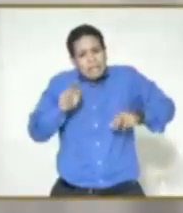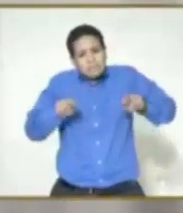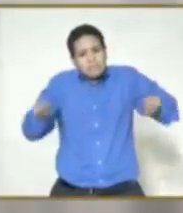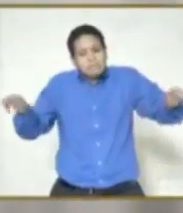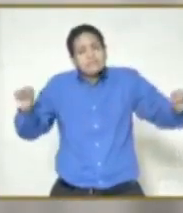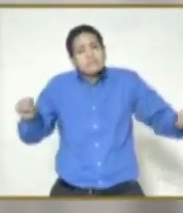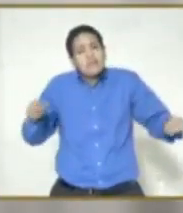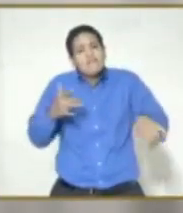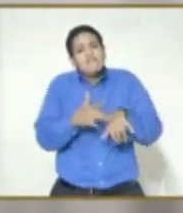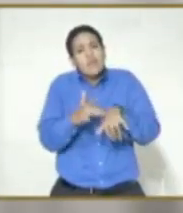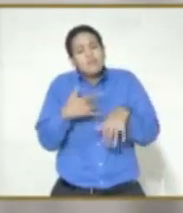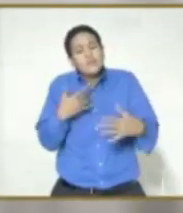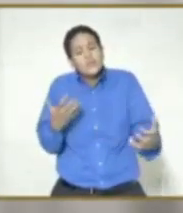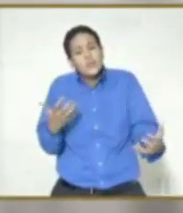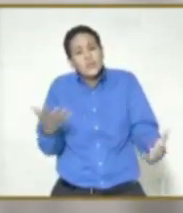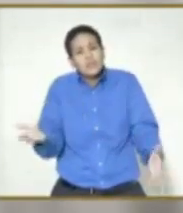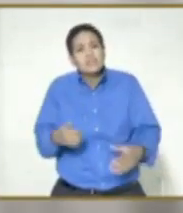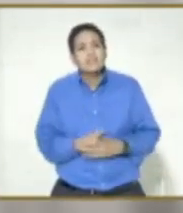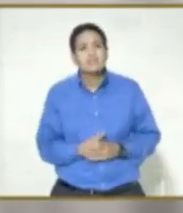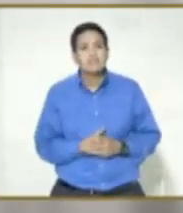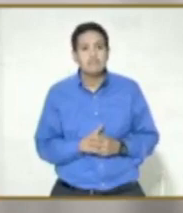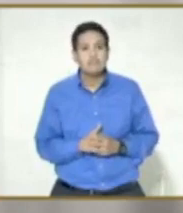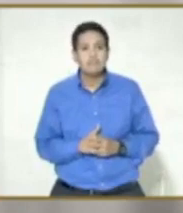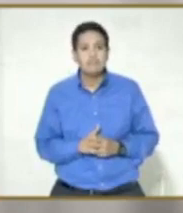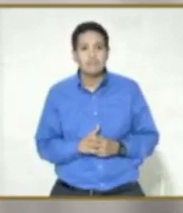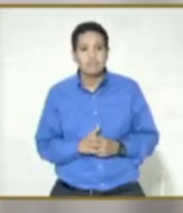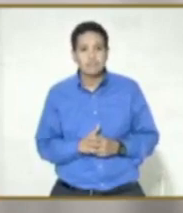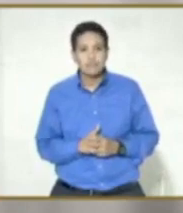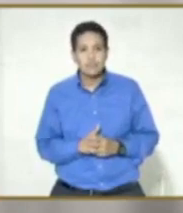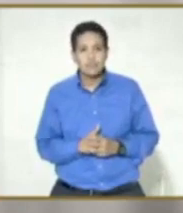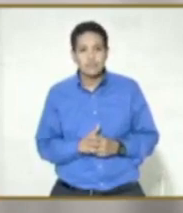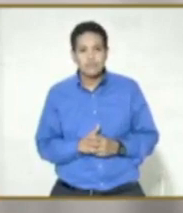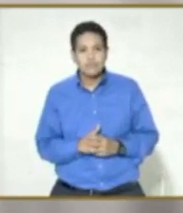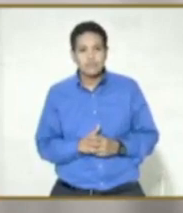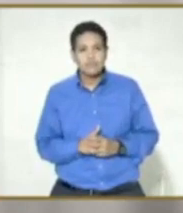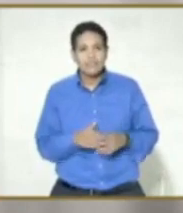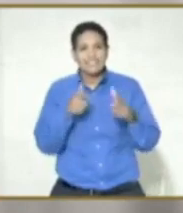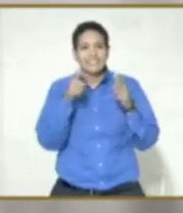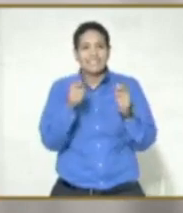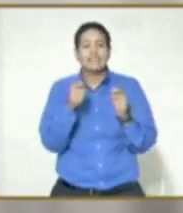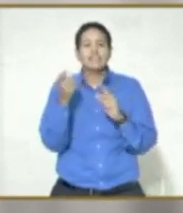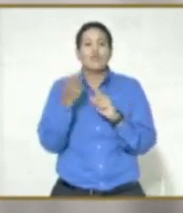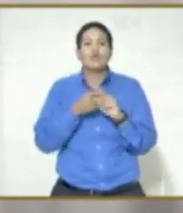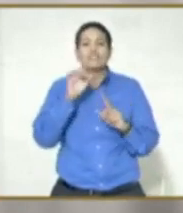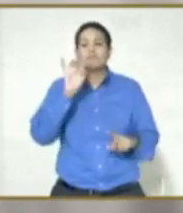we again repeat the lines for participation, text and WhatsApp